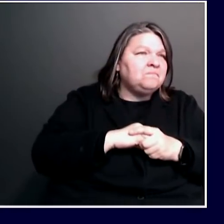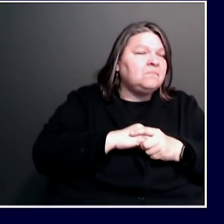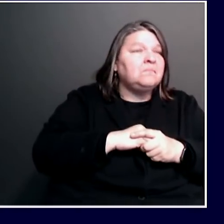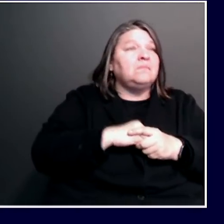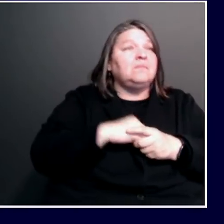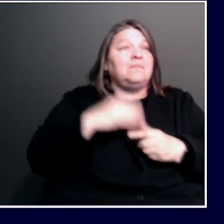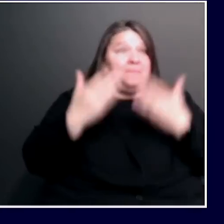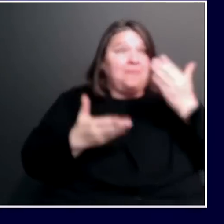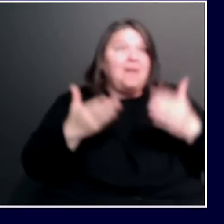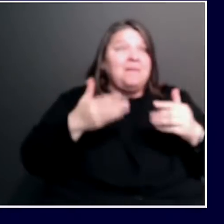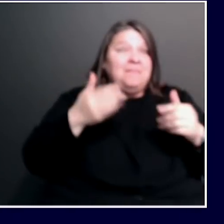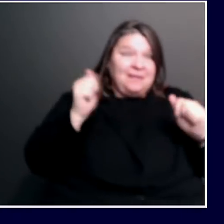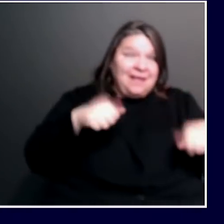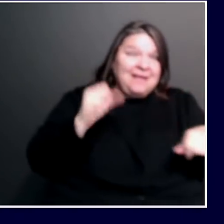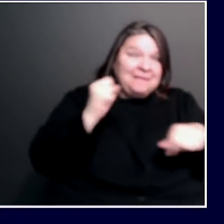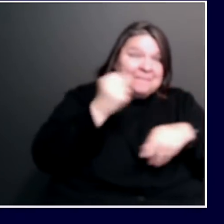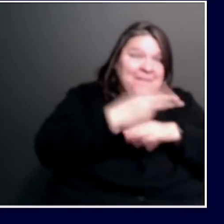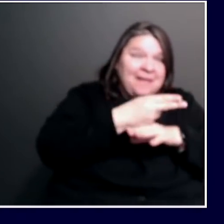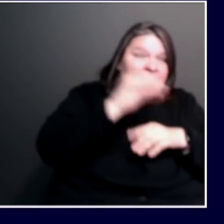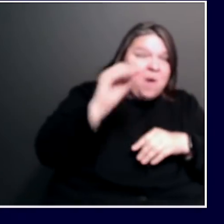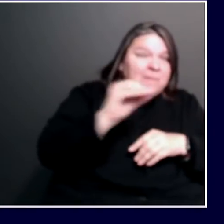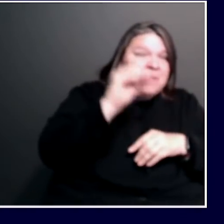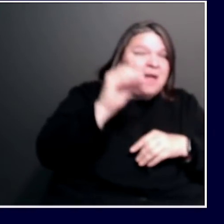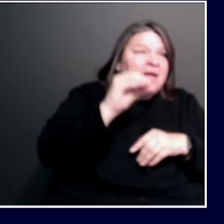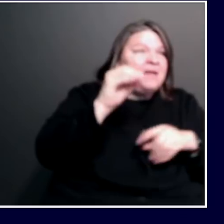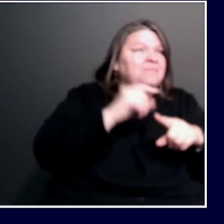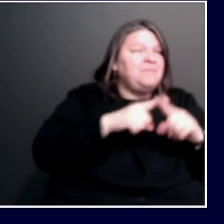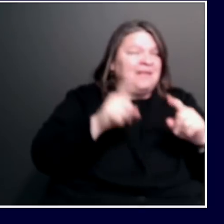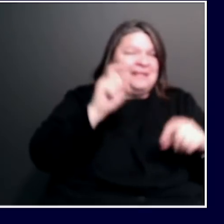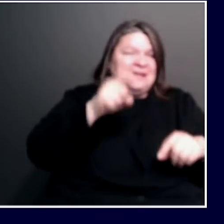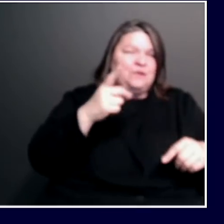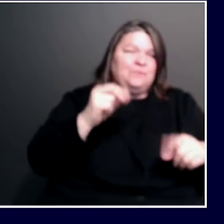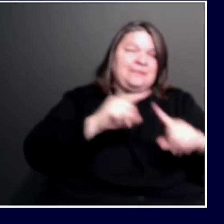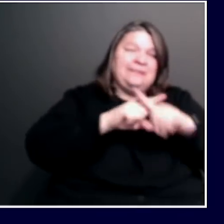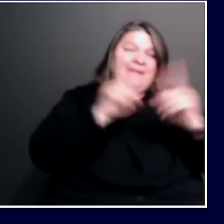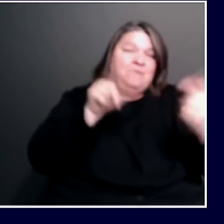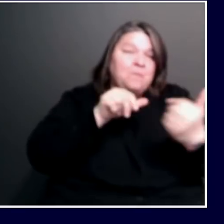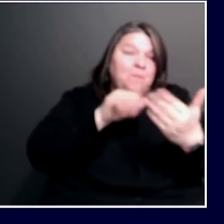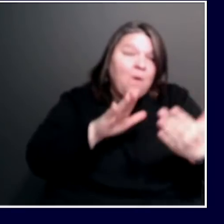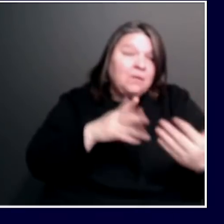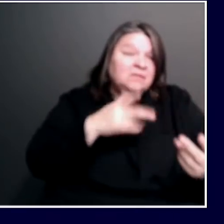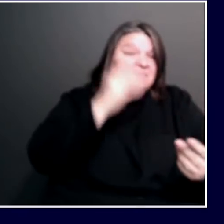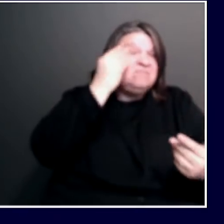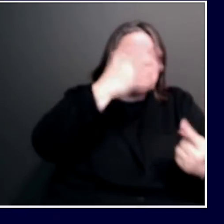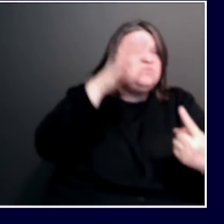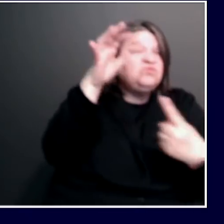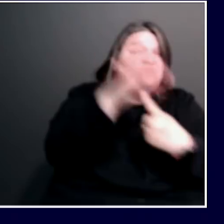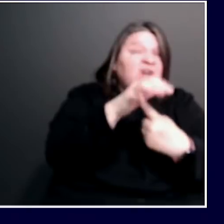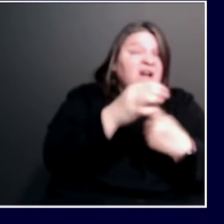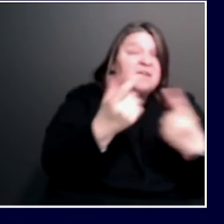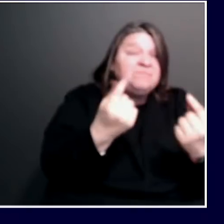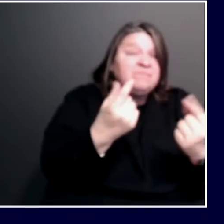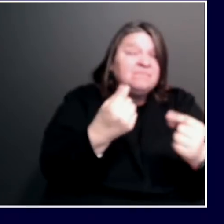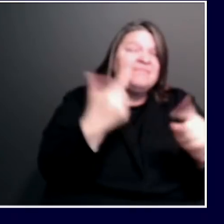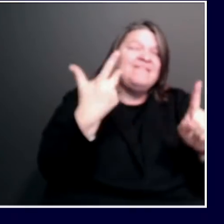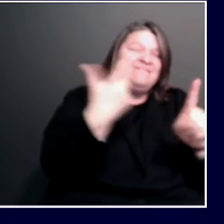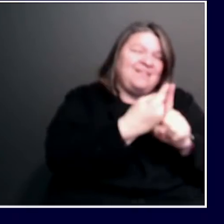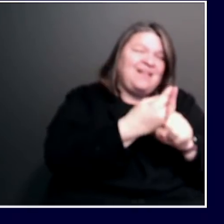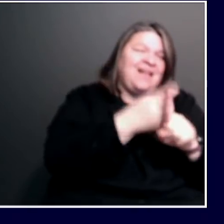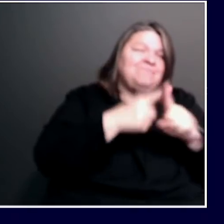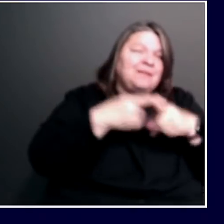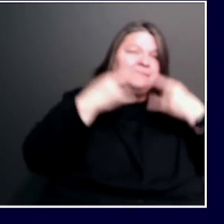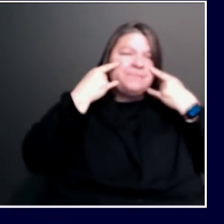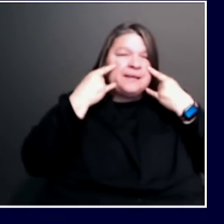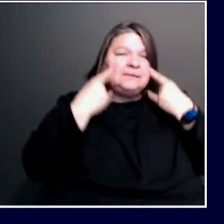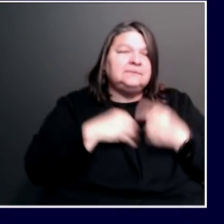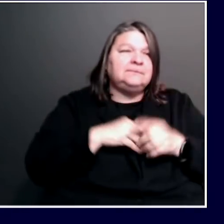so requires different tools like vaccines and masks and testing and a different strategy. Now, if a